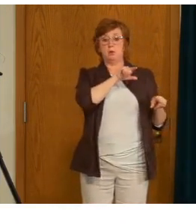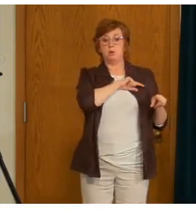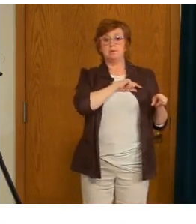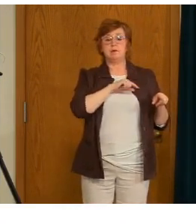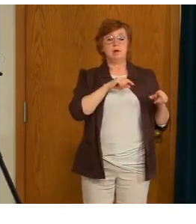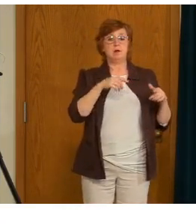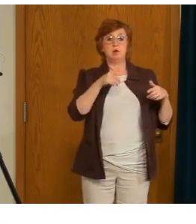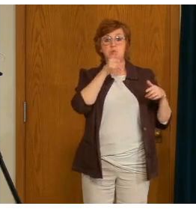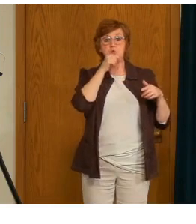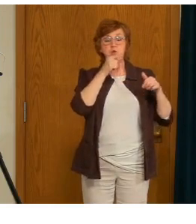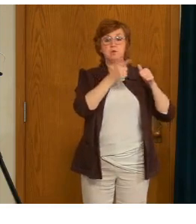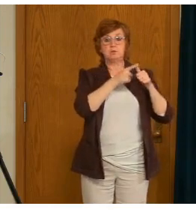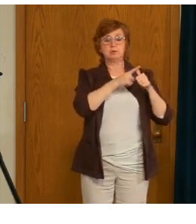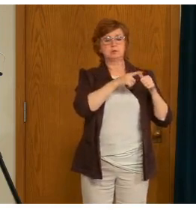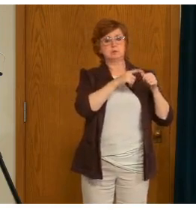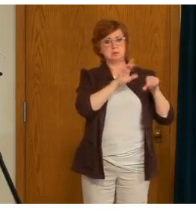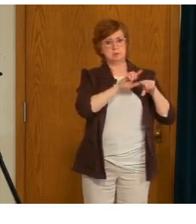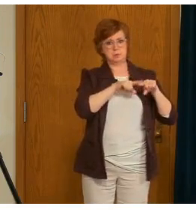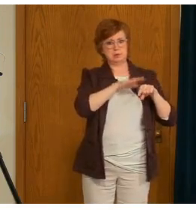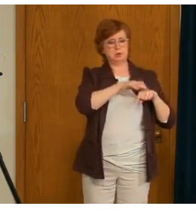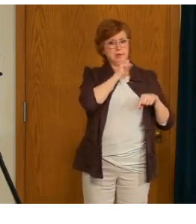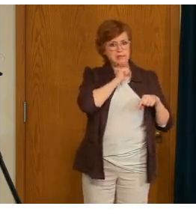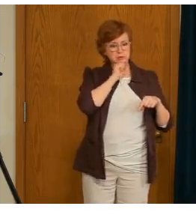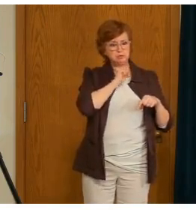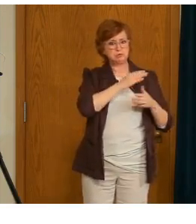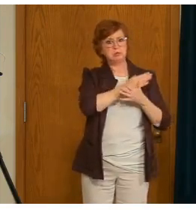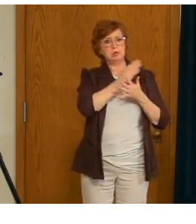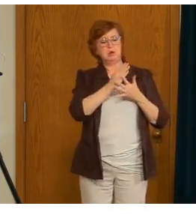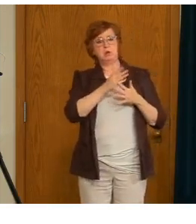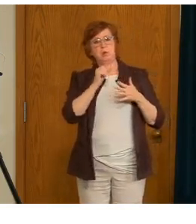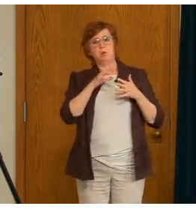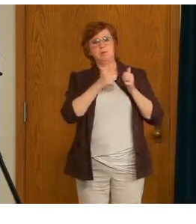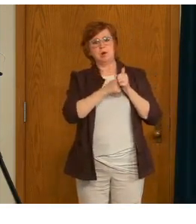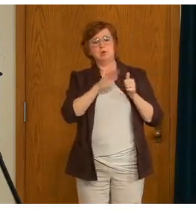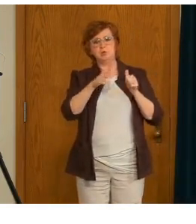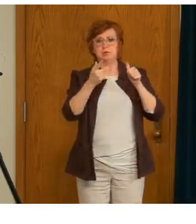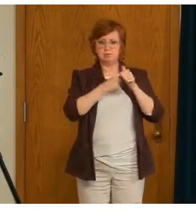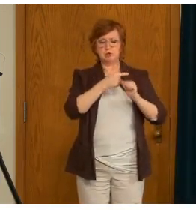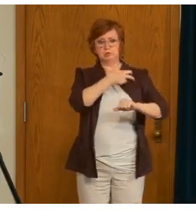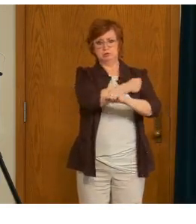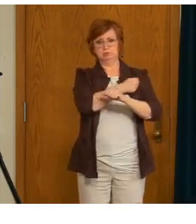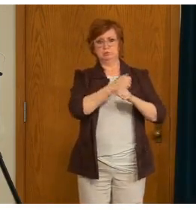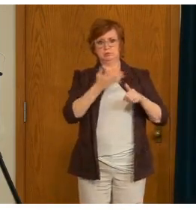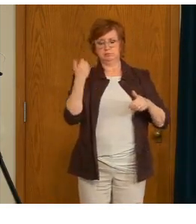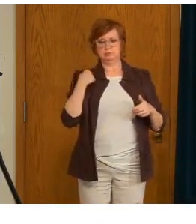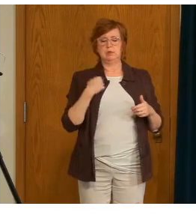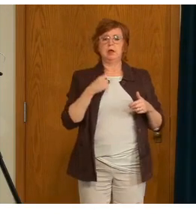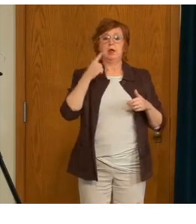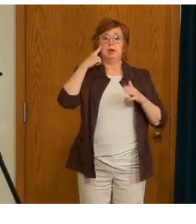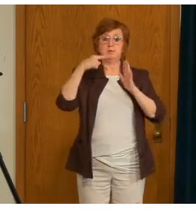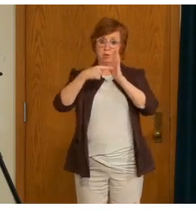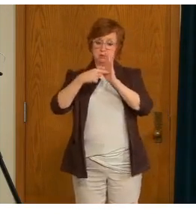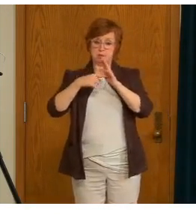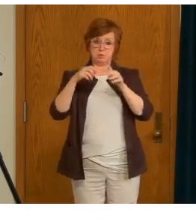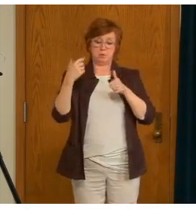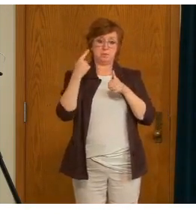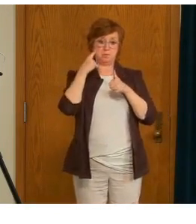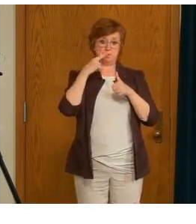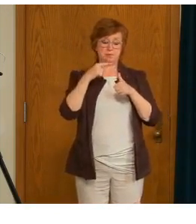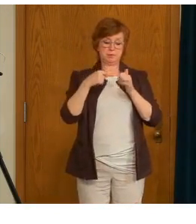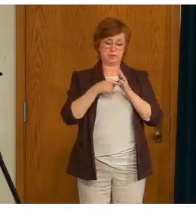driven by age or on the date of your first dose. And as an example, when we start